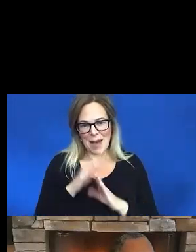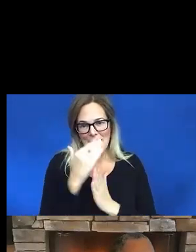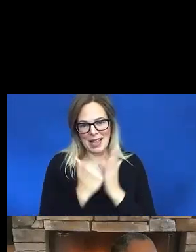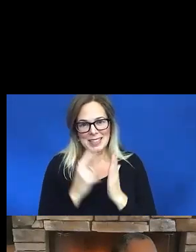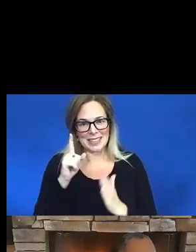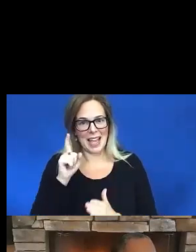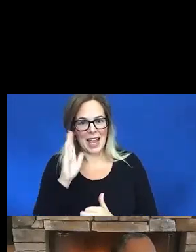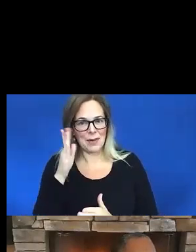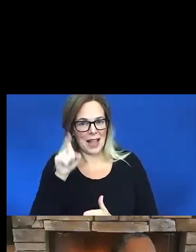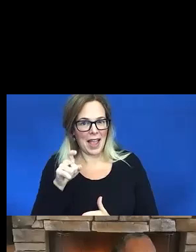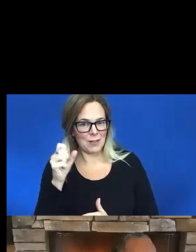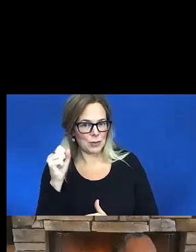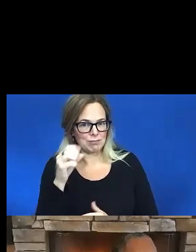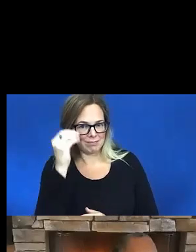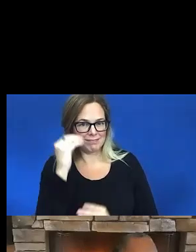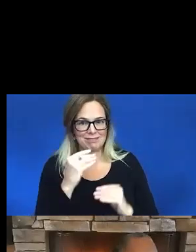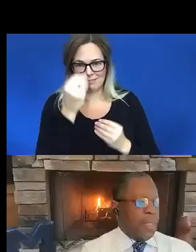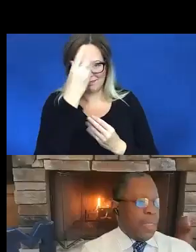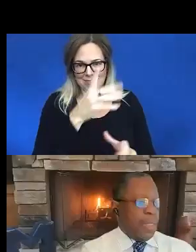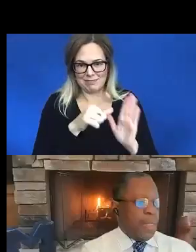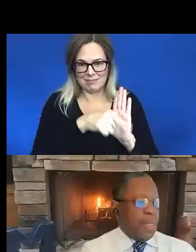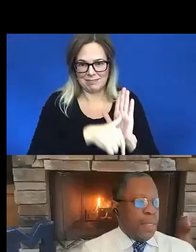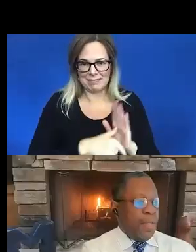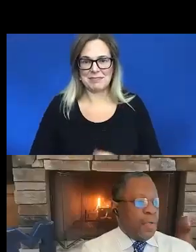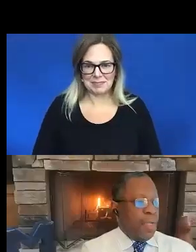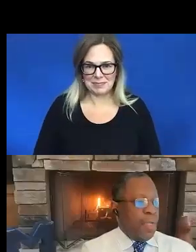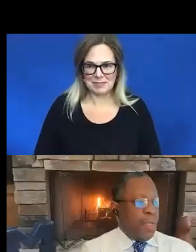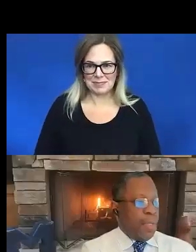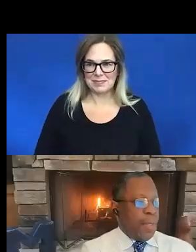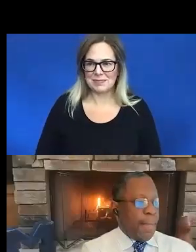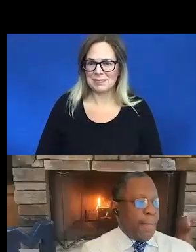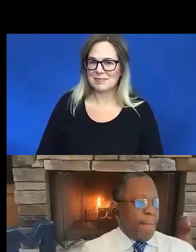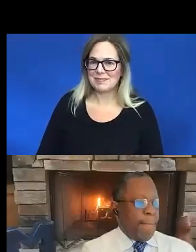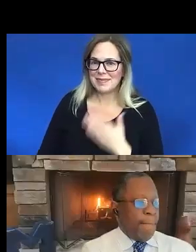that. All right. Thank you, Dee.